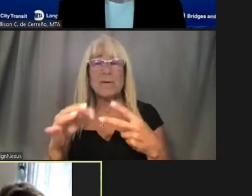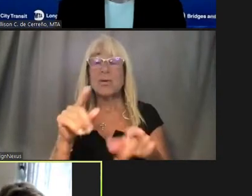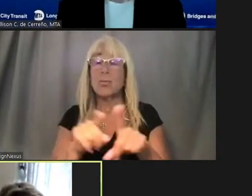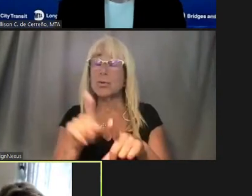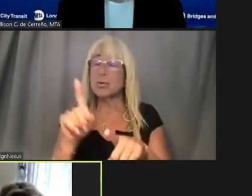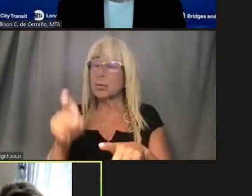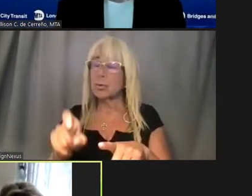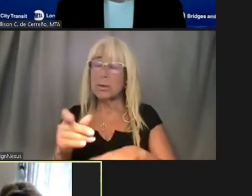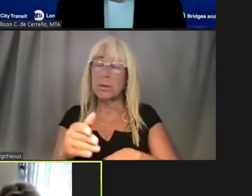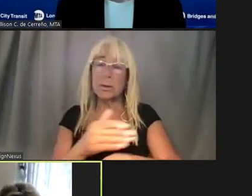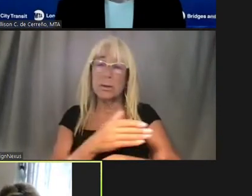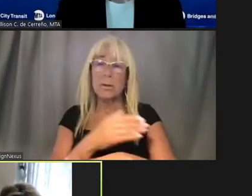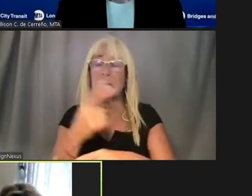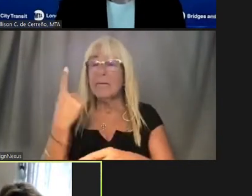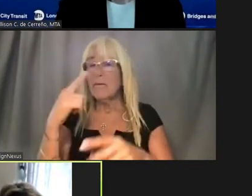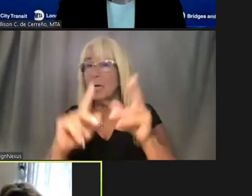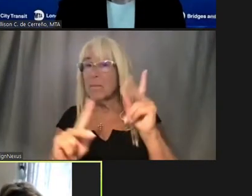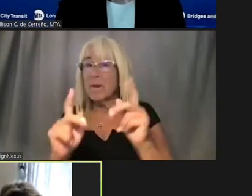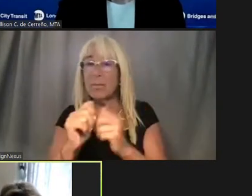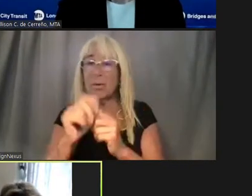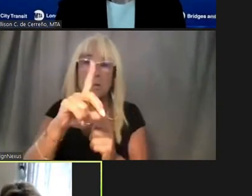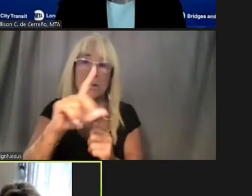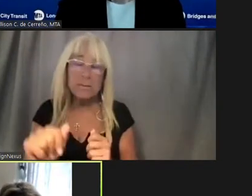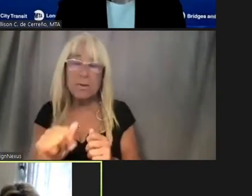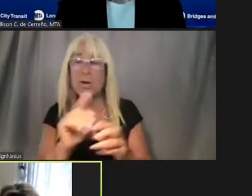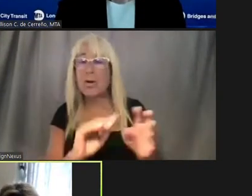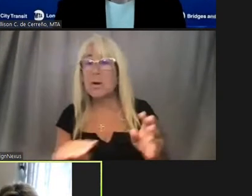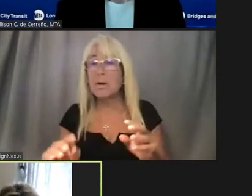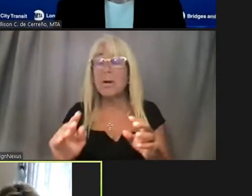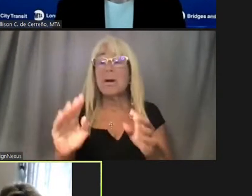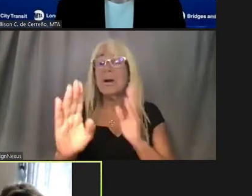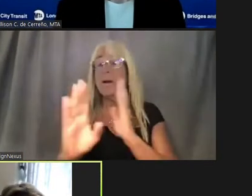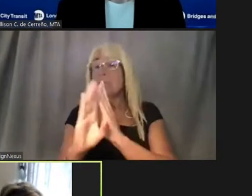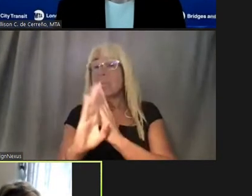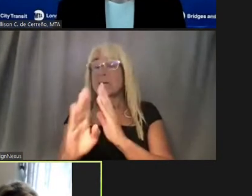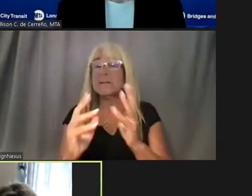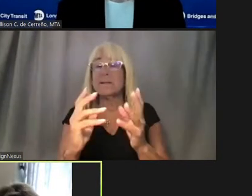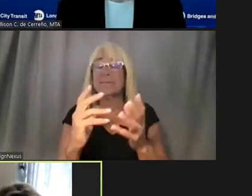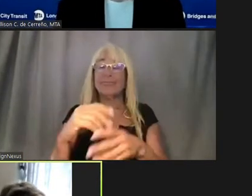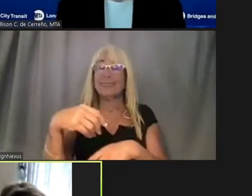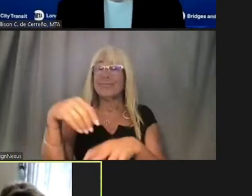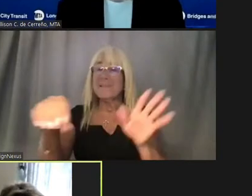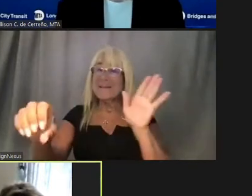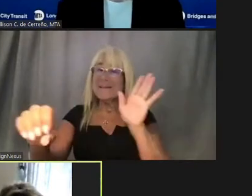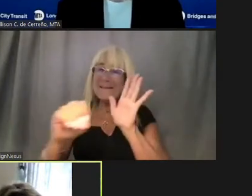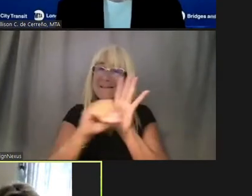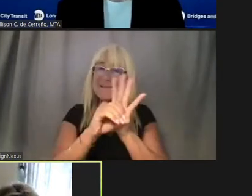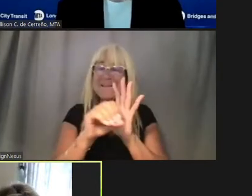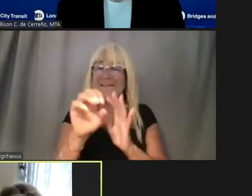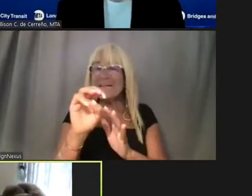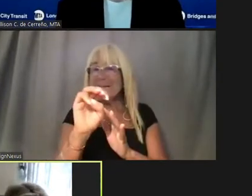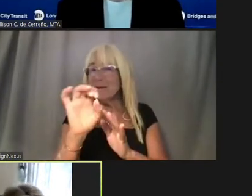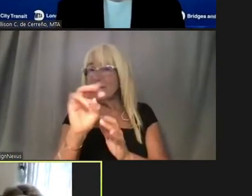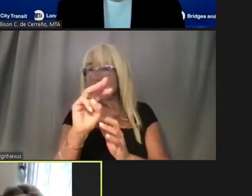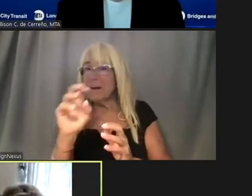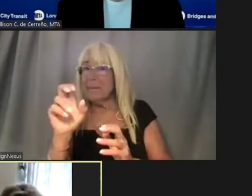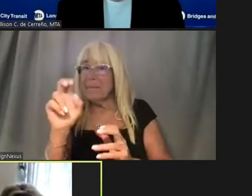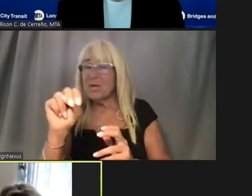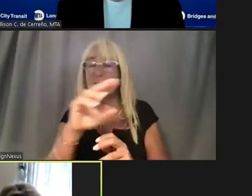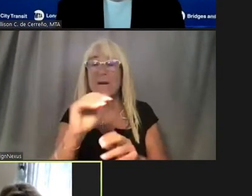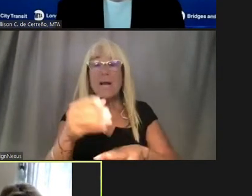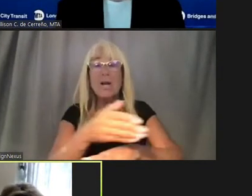upgrade critical infrastructure move buses towards zero emissions and improve Subway safety